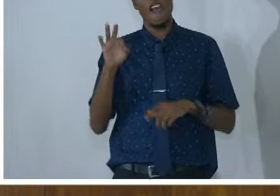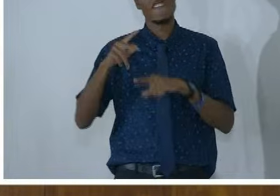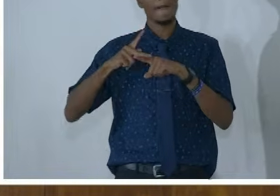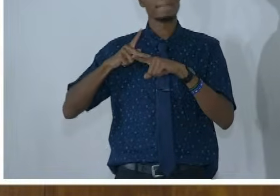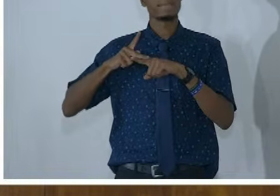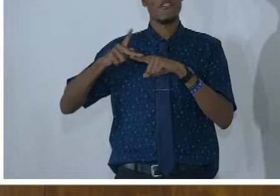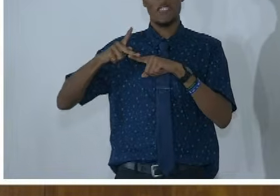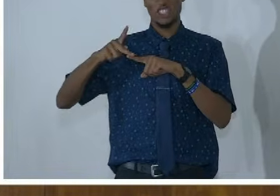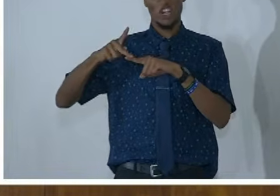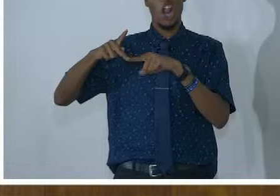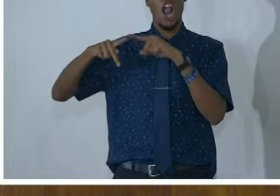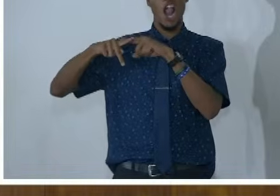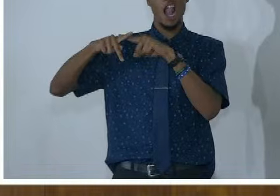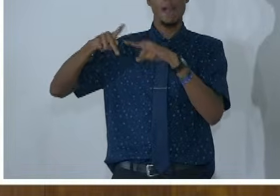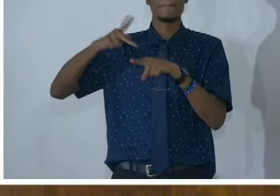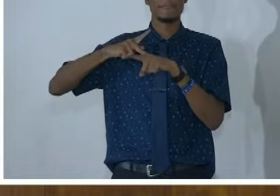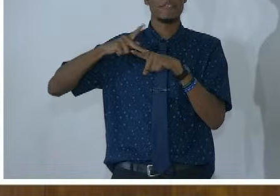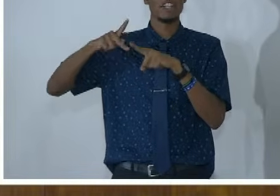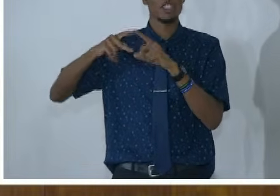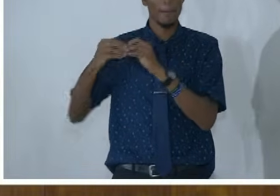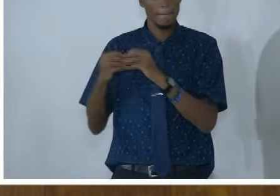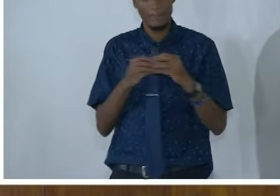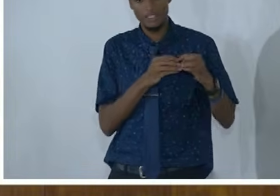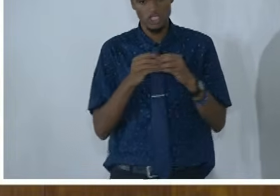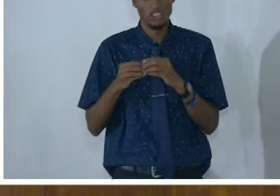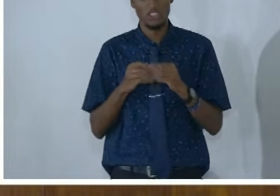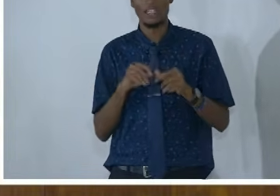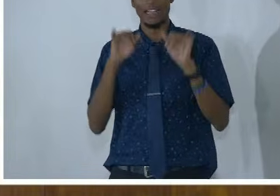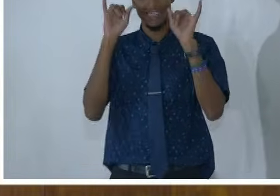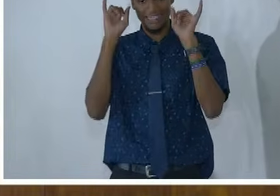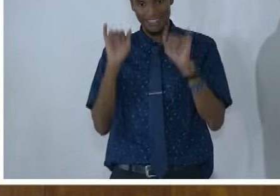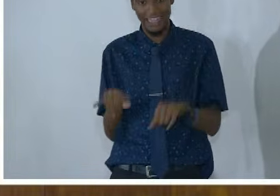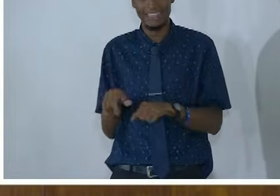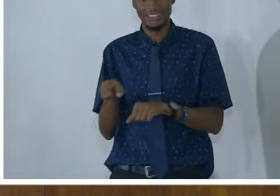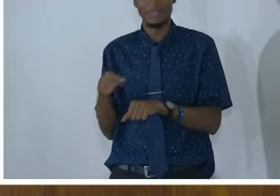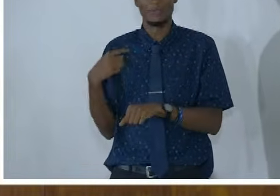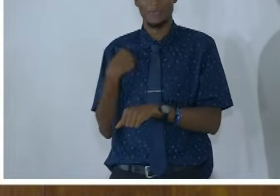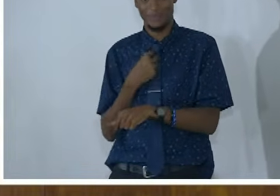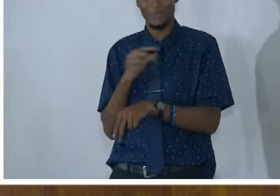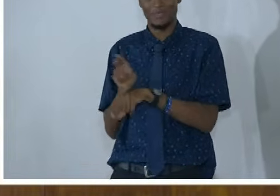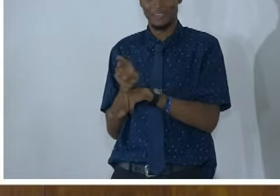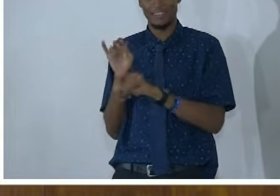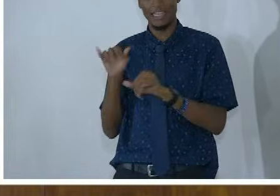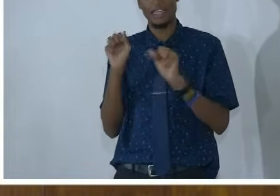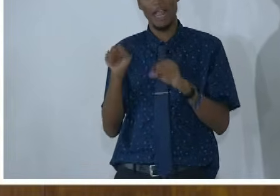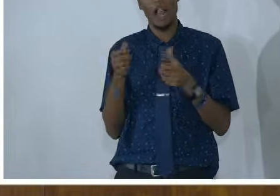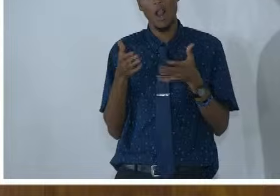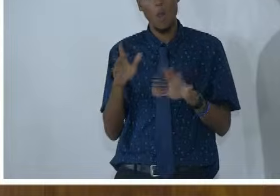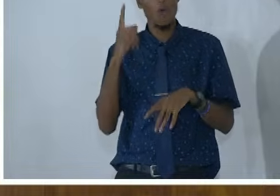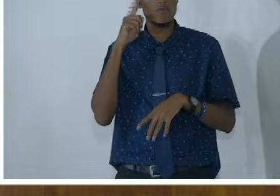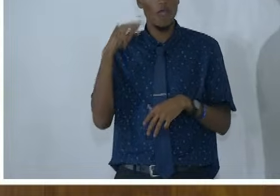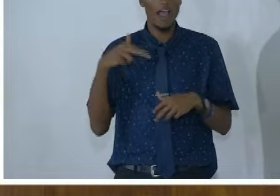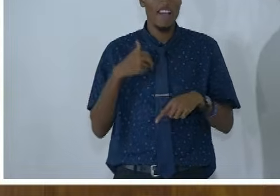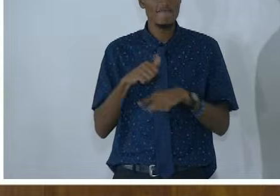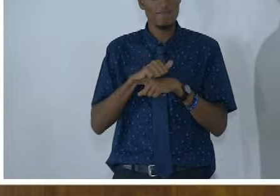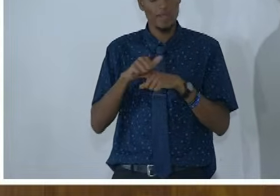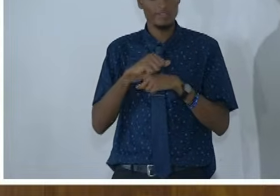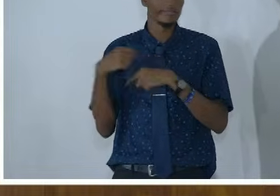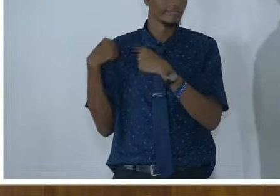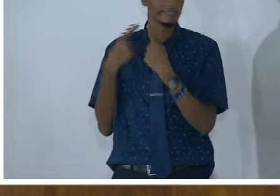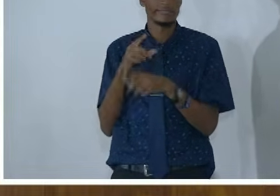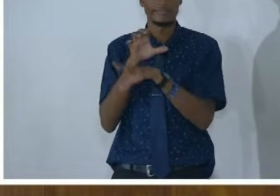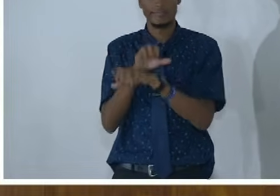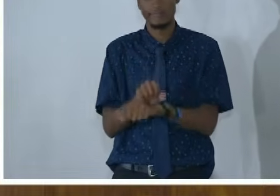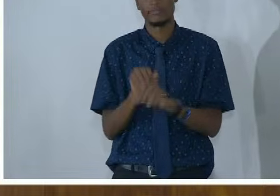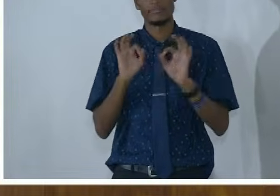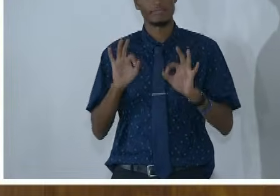mediation. And in so doing, we are able to allow the traditional practices, and in the way that the Minister